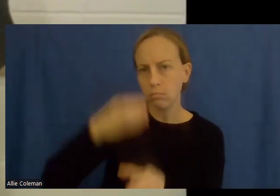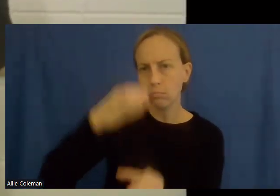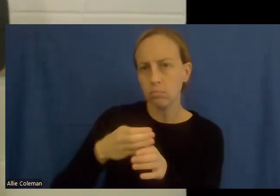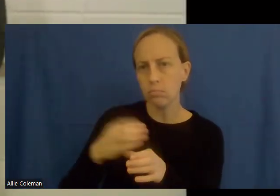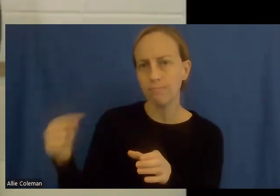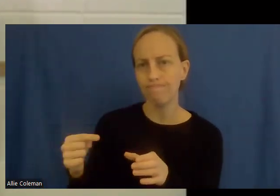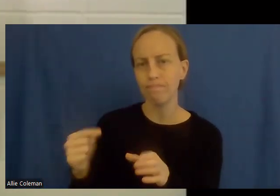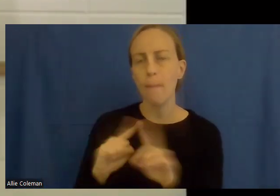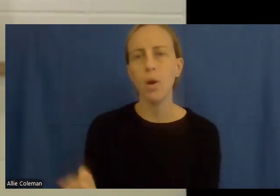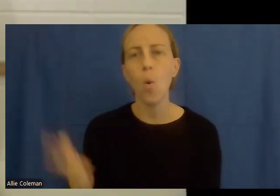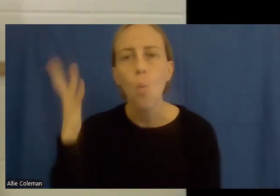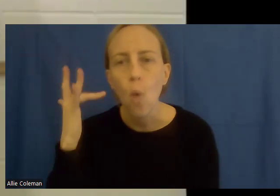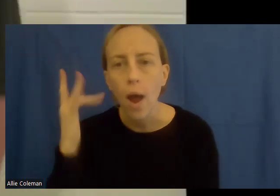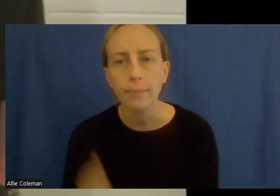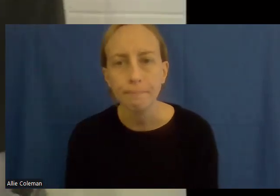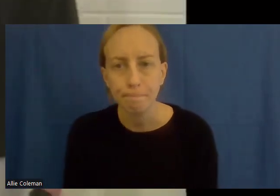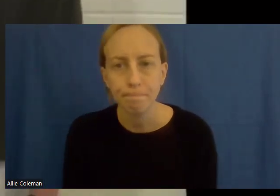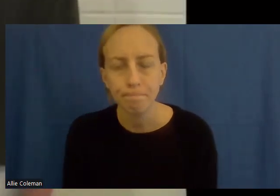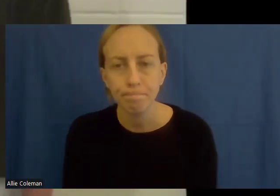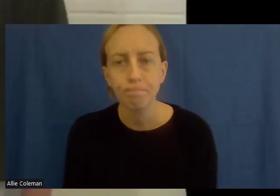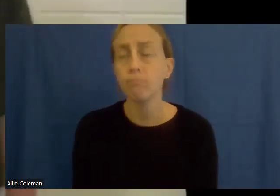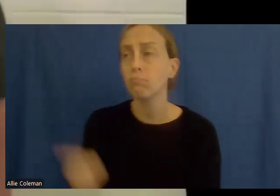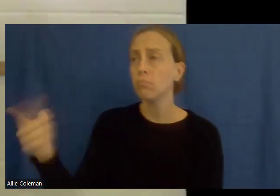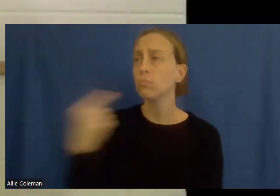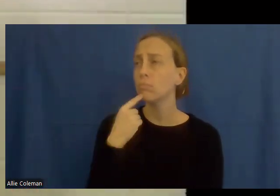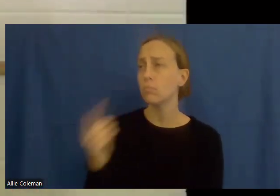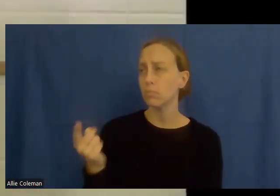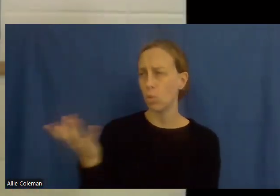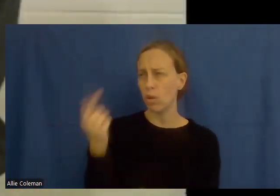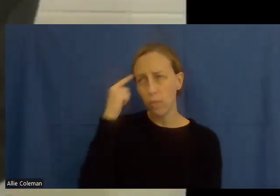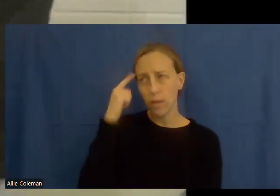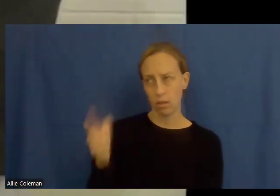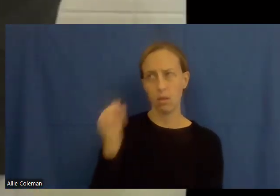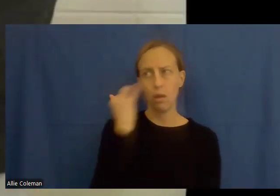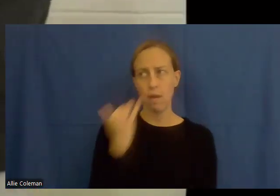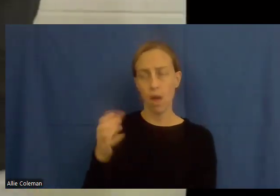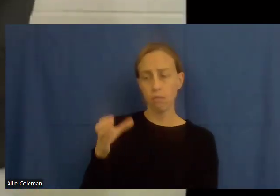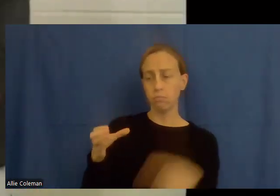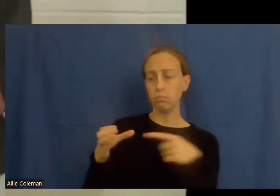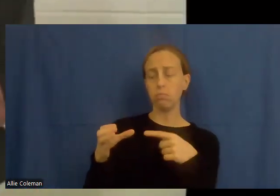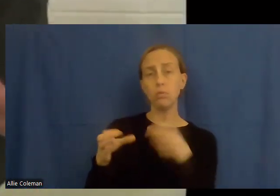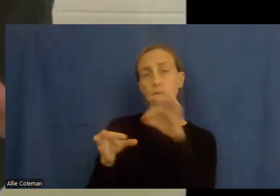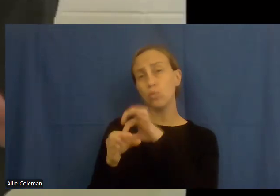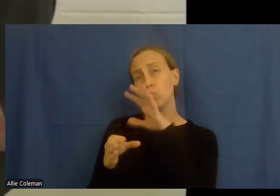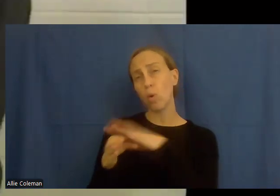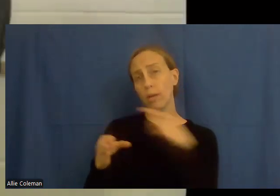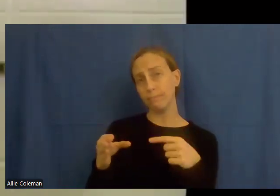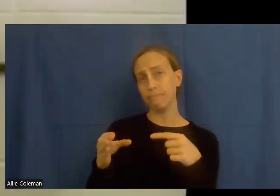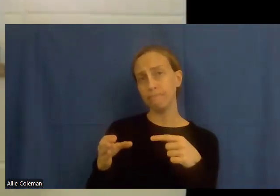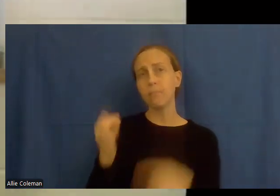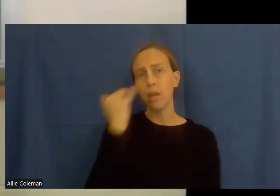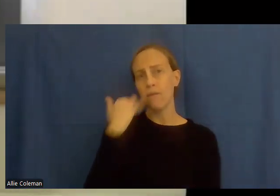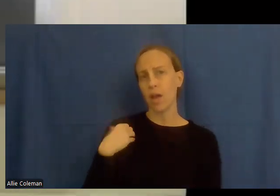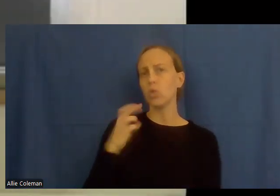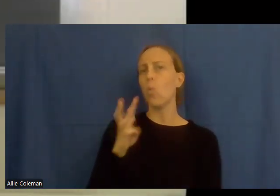This is my question I posed to you now. TJ, what do you think? If I take this Pepsi can, and right now I can pick it up and feel it, and it's got water on the outside